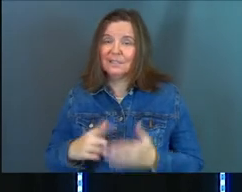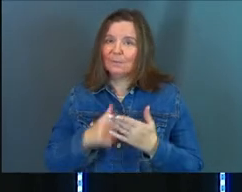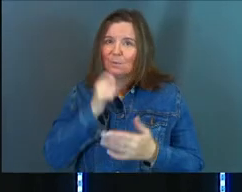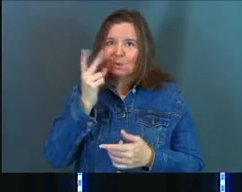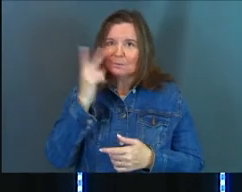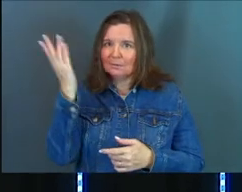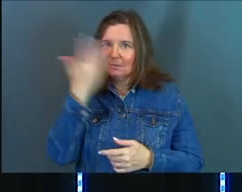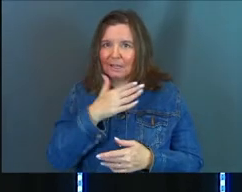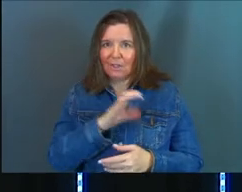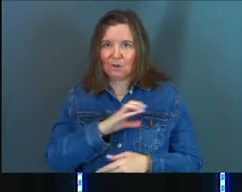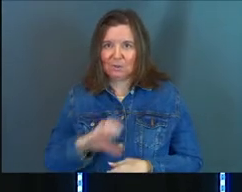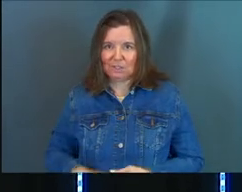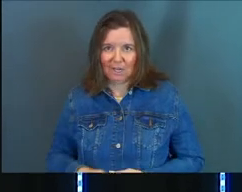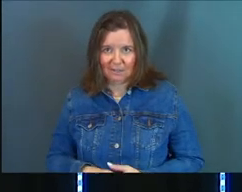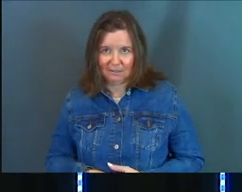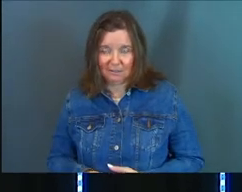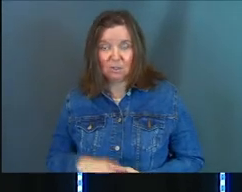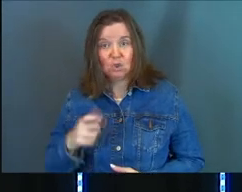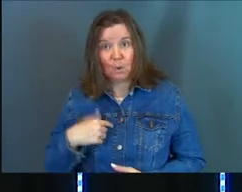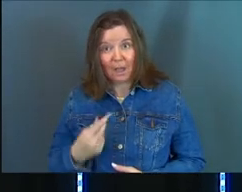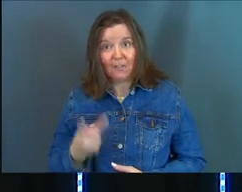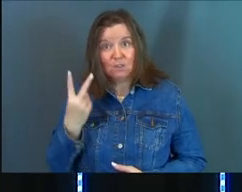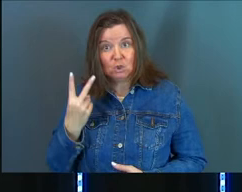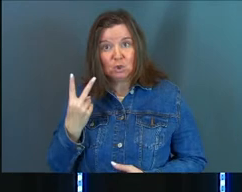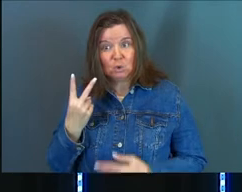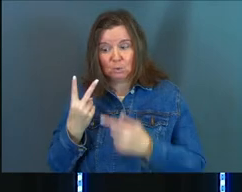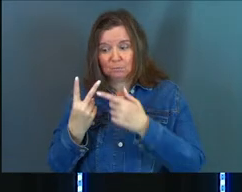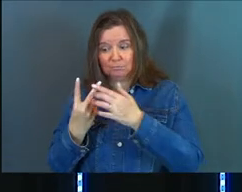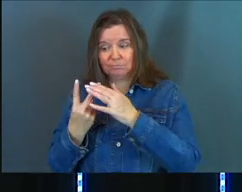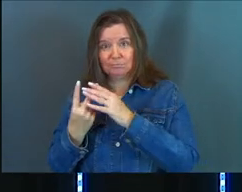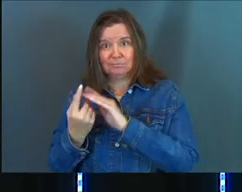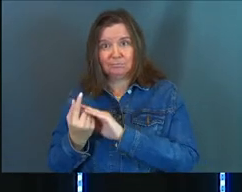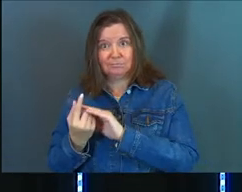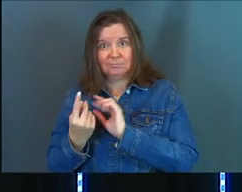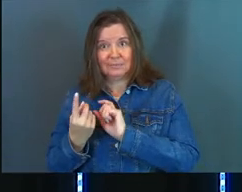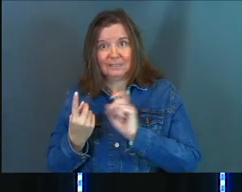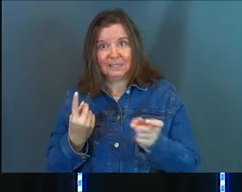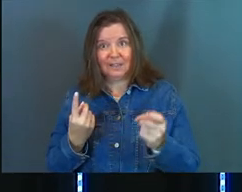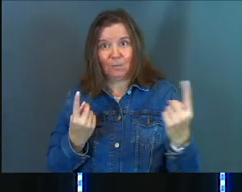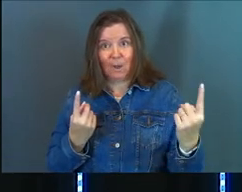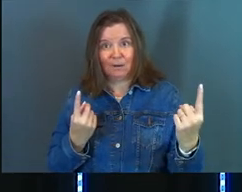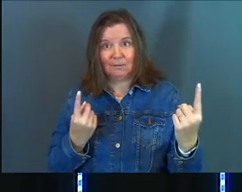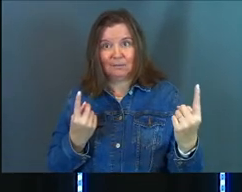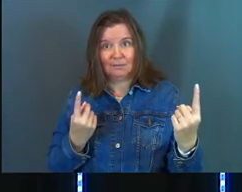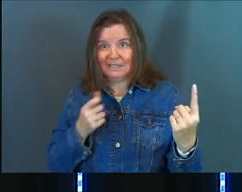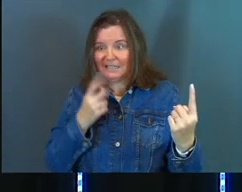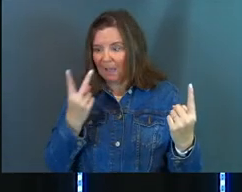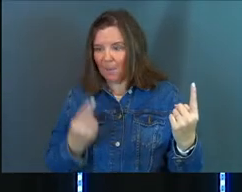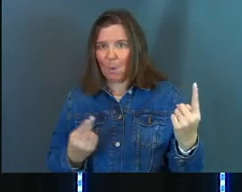Sometimes we don't see that in our Christianity. You got two, give one away. He doesn't say give both away.